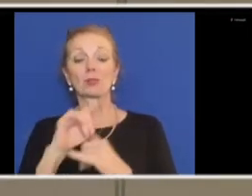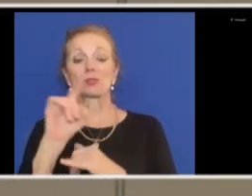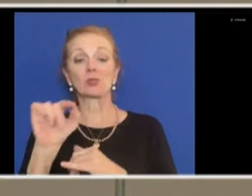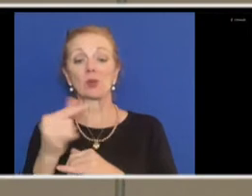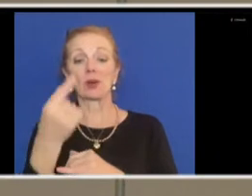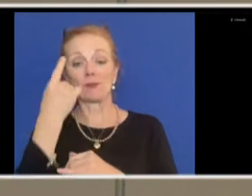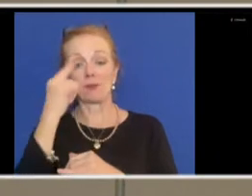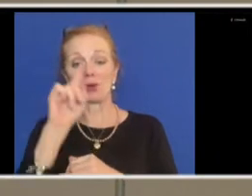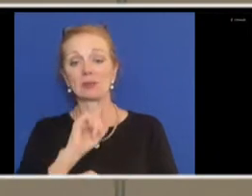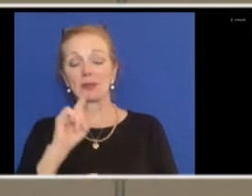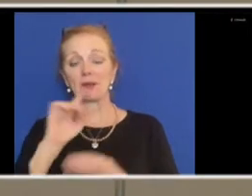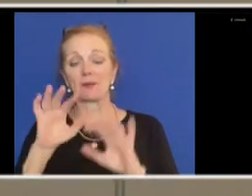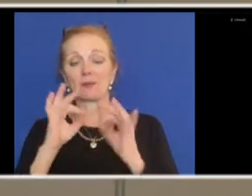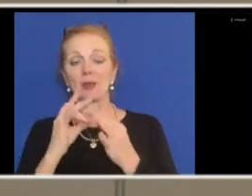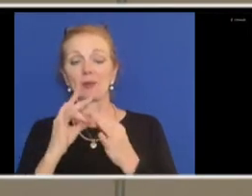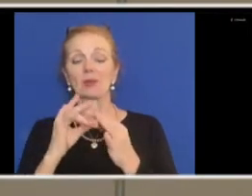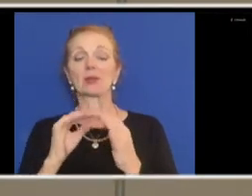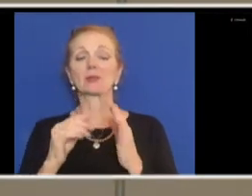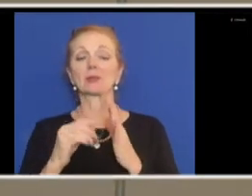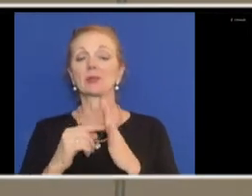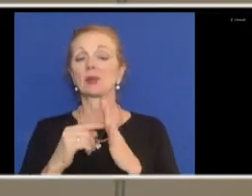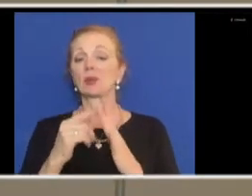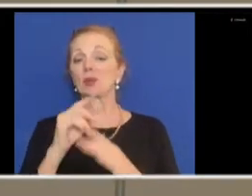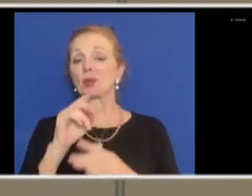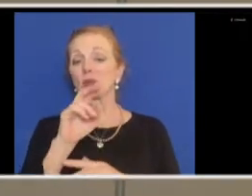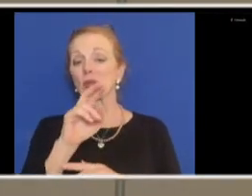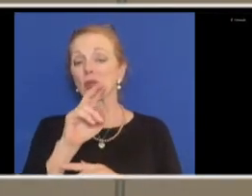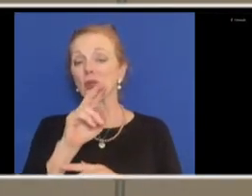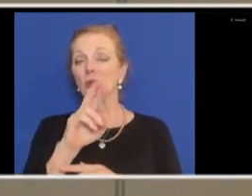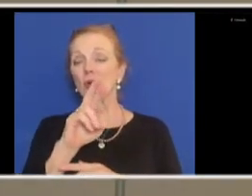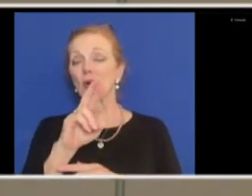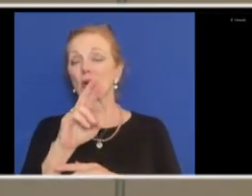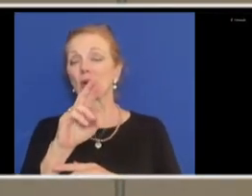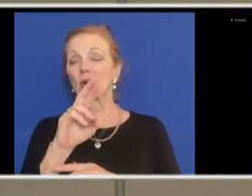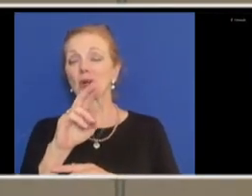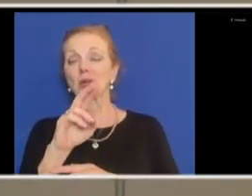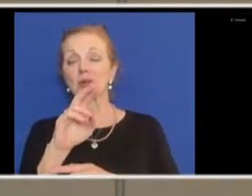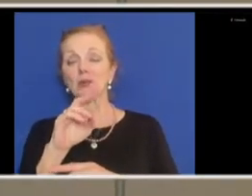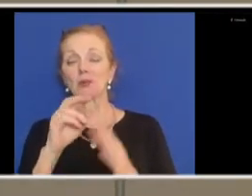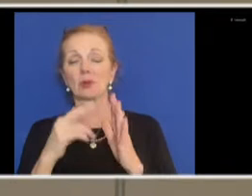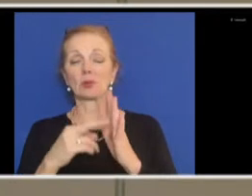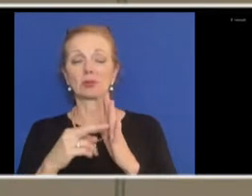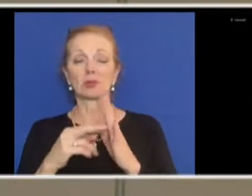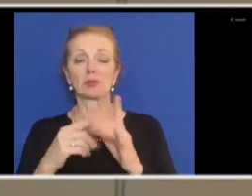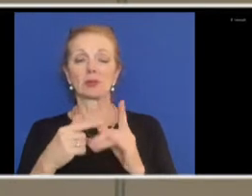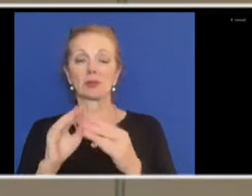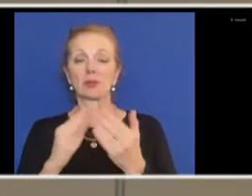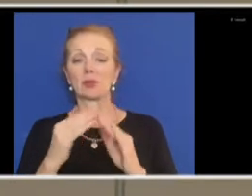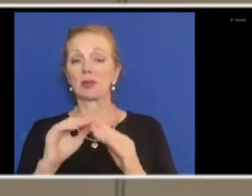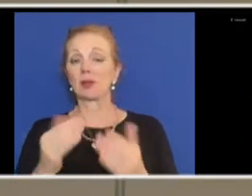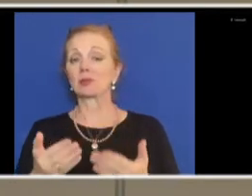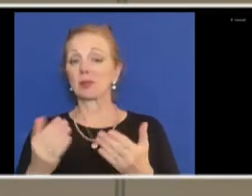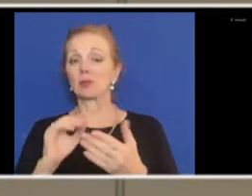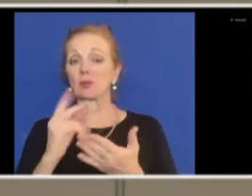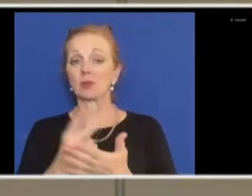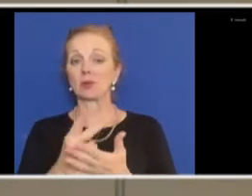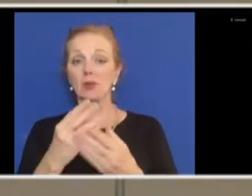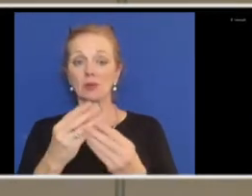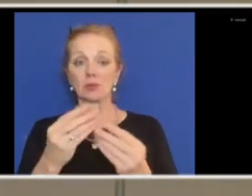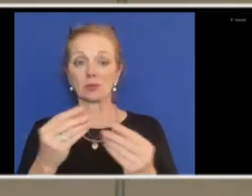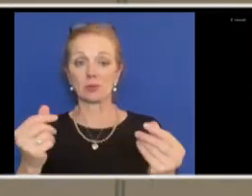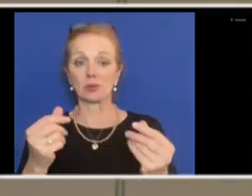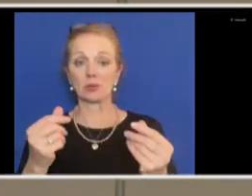residential and proposed zoning is you are one CD Urban residential conditional staff recommends approval of this petition upon resolution of